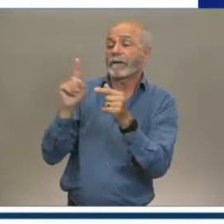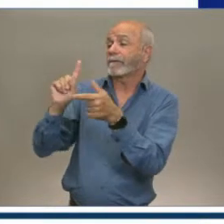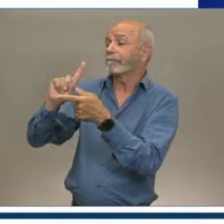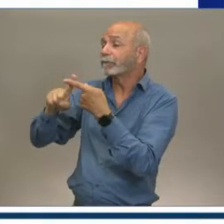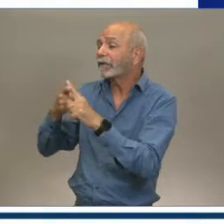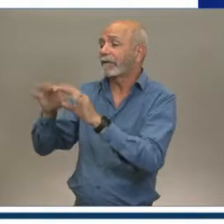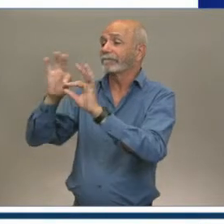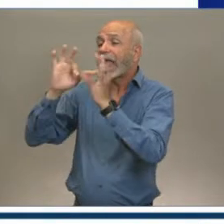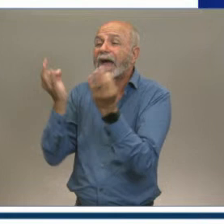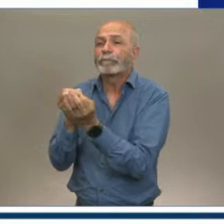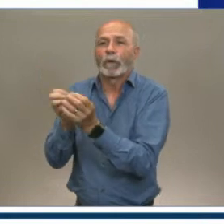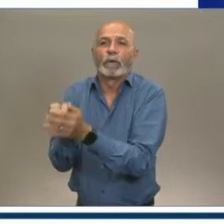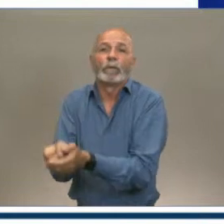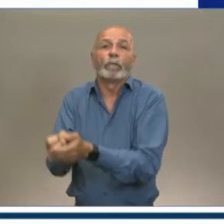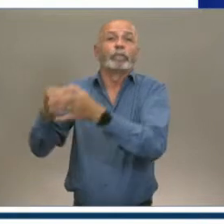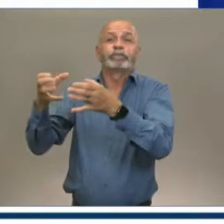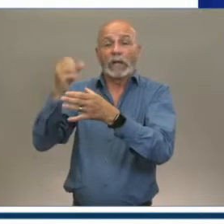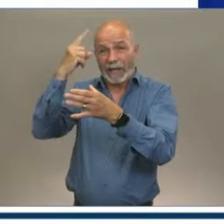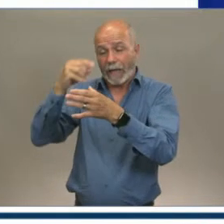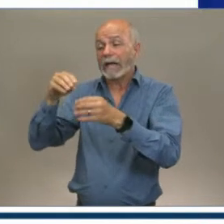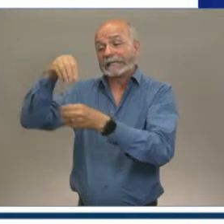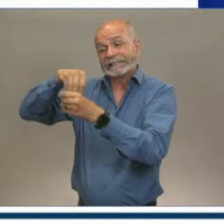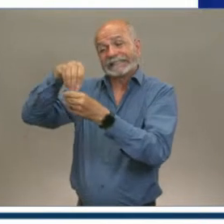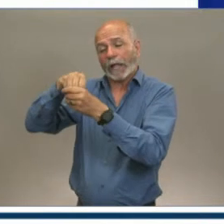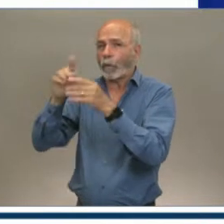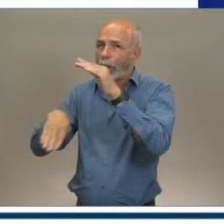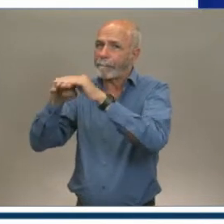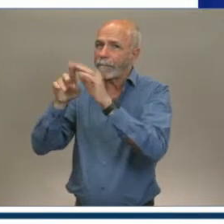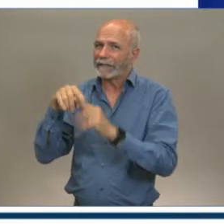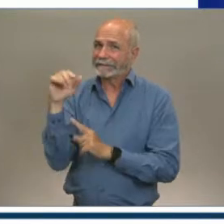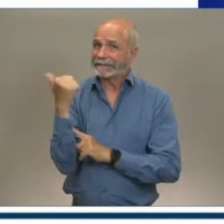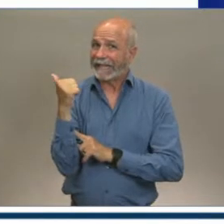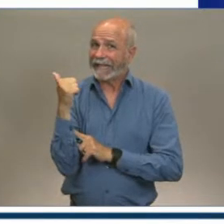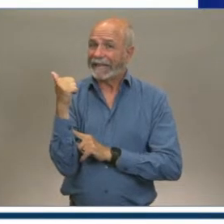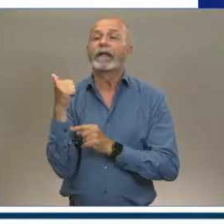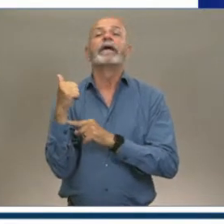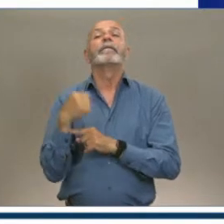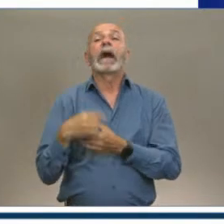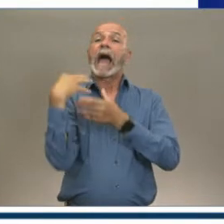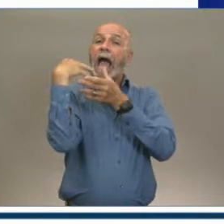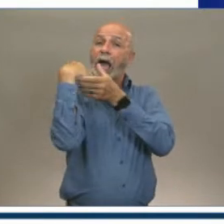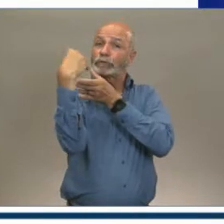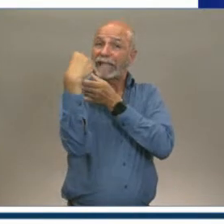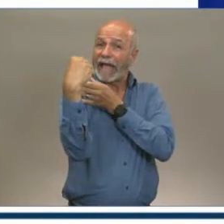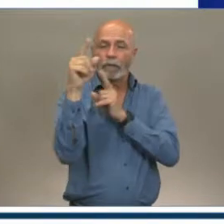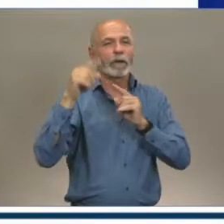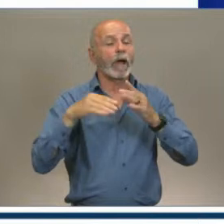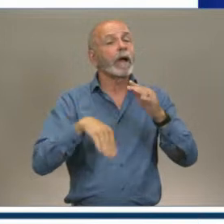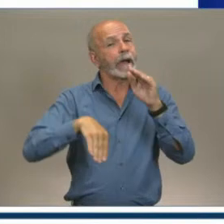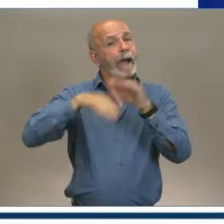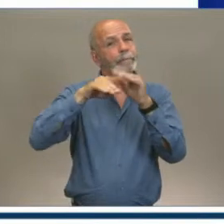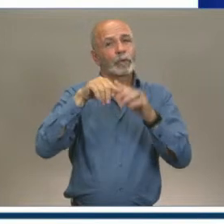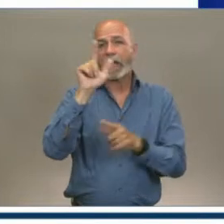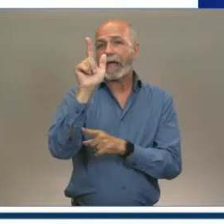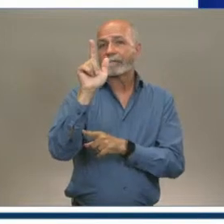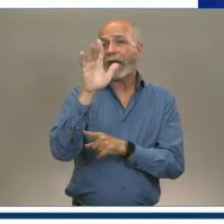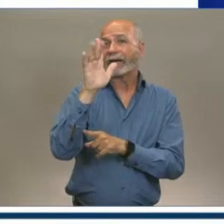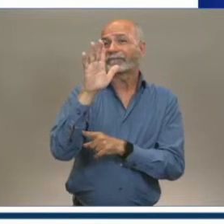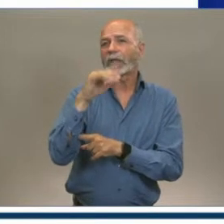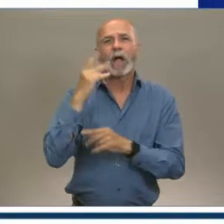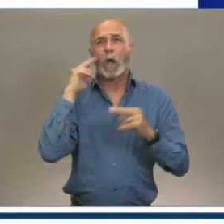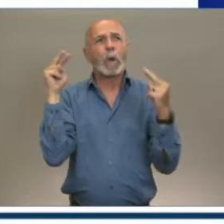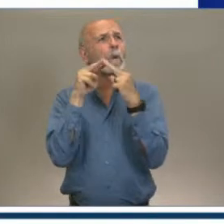gather indoors with 25 outdoors. So for those of you who have been away from family, tomorrow you can get that long-awaited